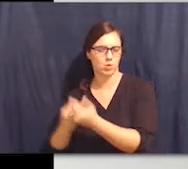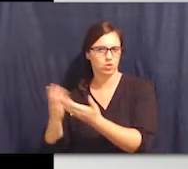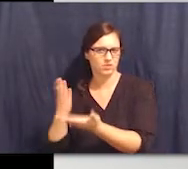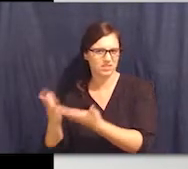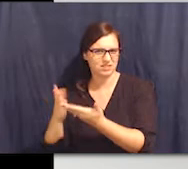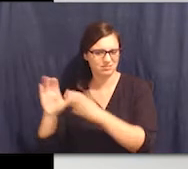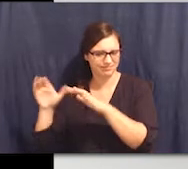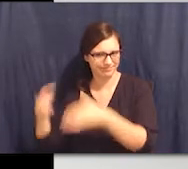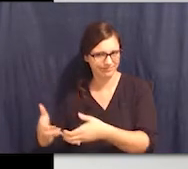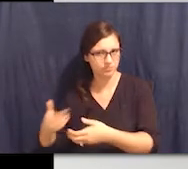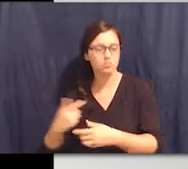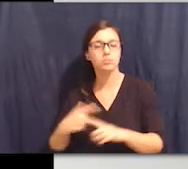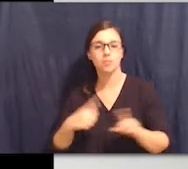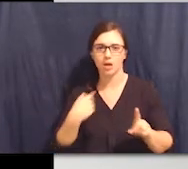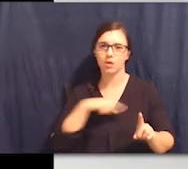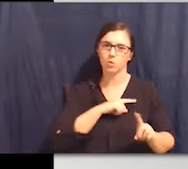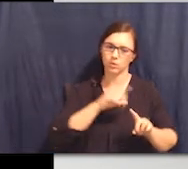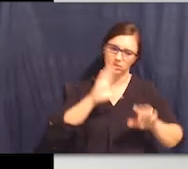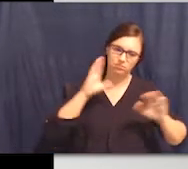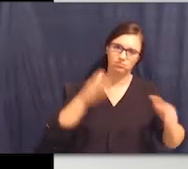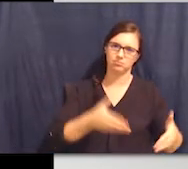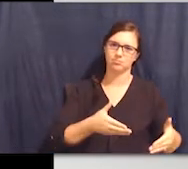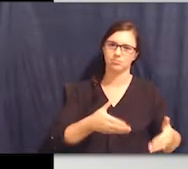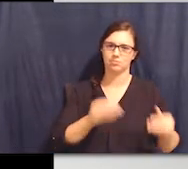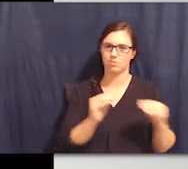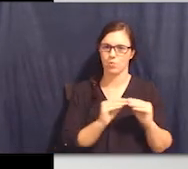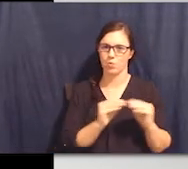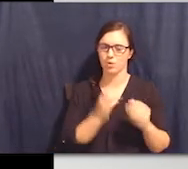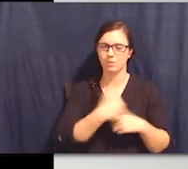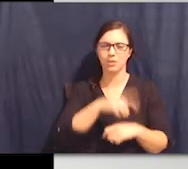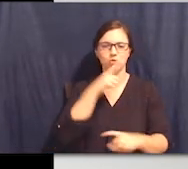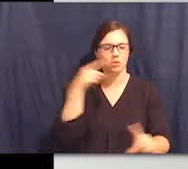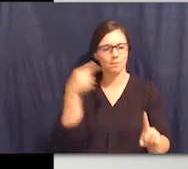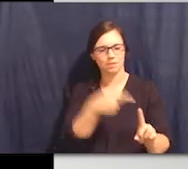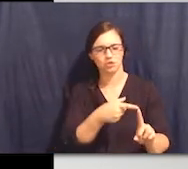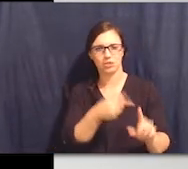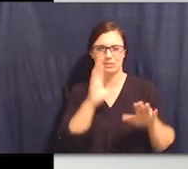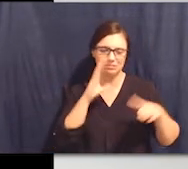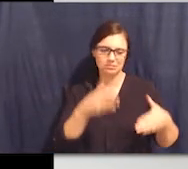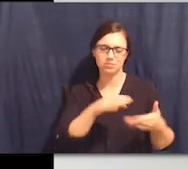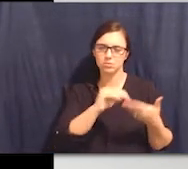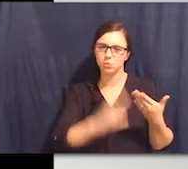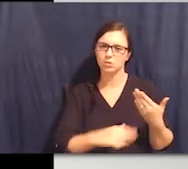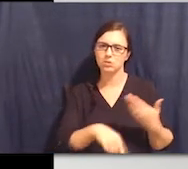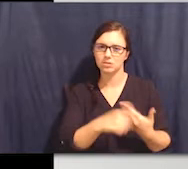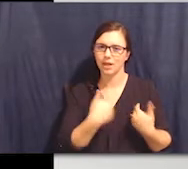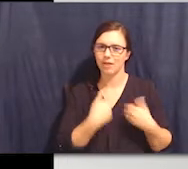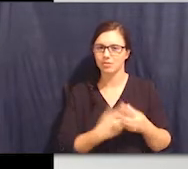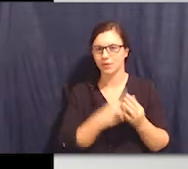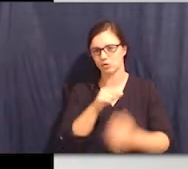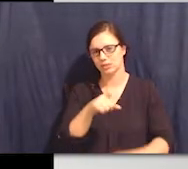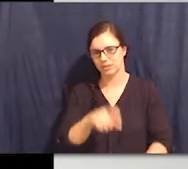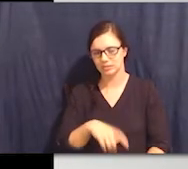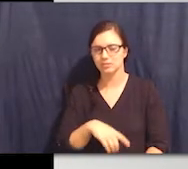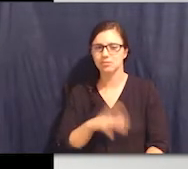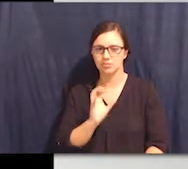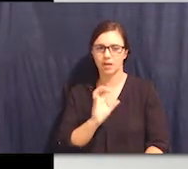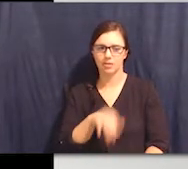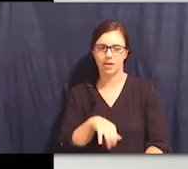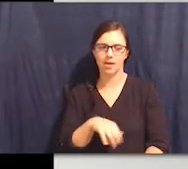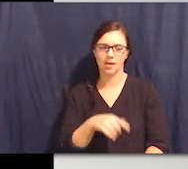But we can focus more and make sure that our mission is focused on students with special needs. And